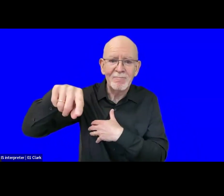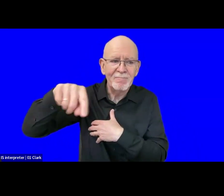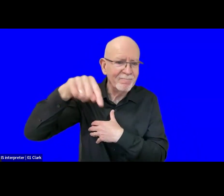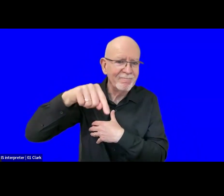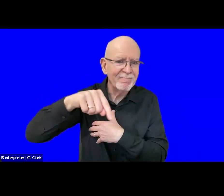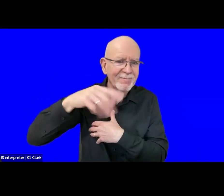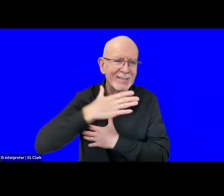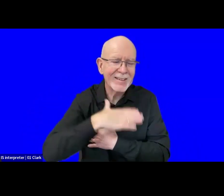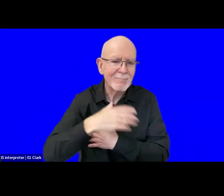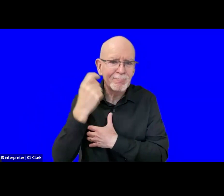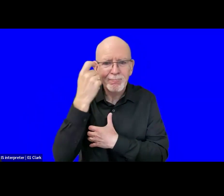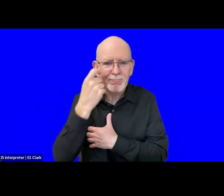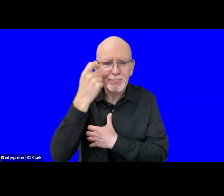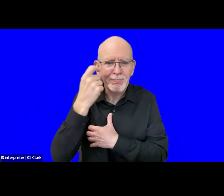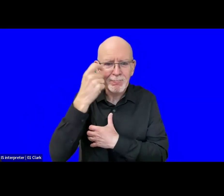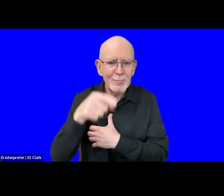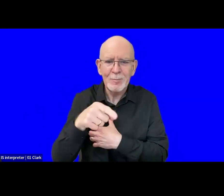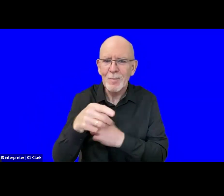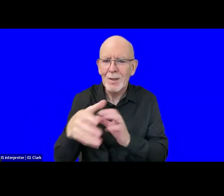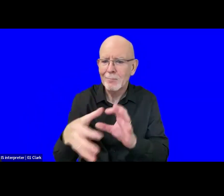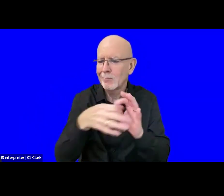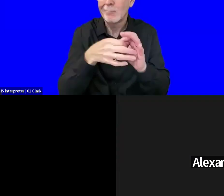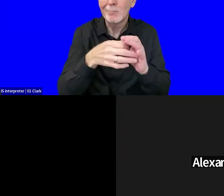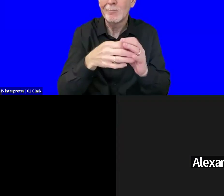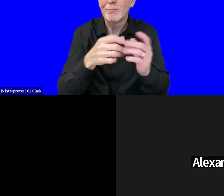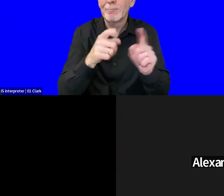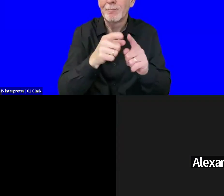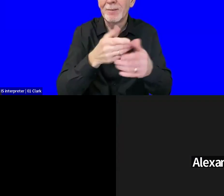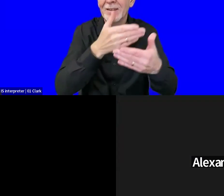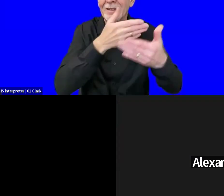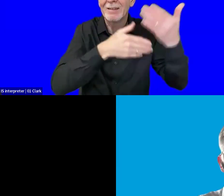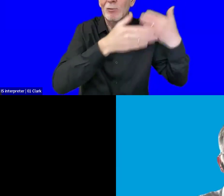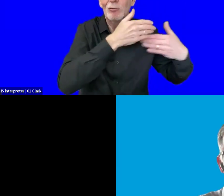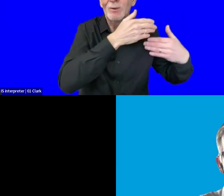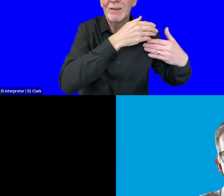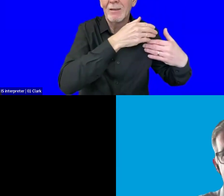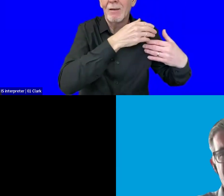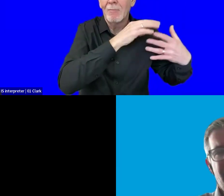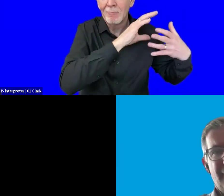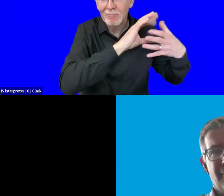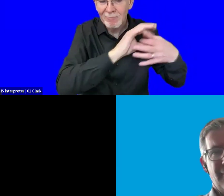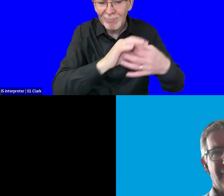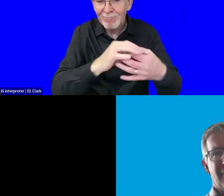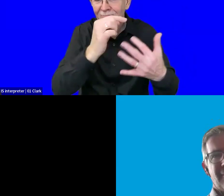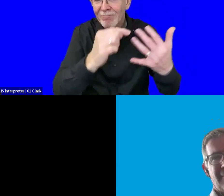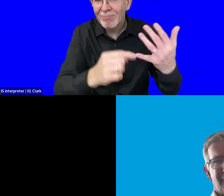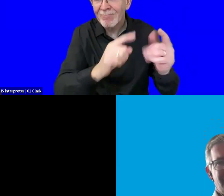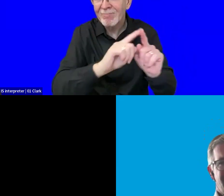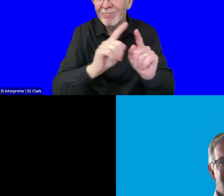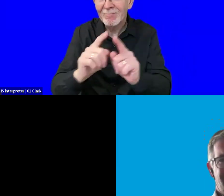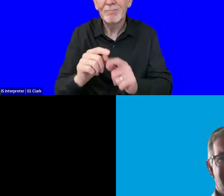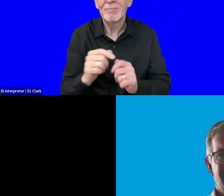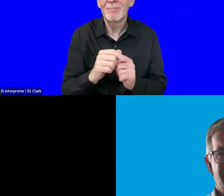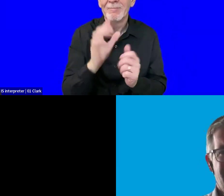the different factors. So on this, I would like to thanks once again all presenters, and I would like you to invite to